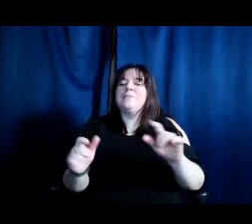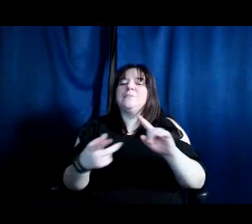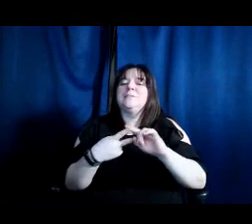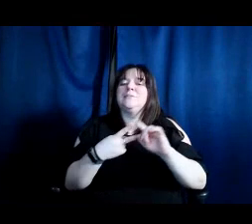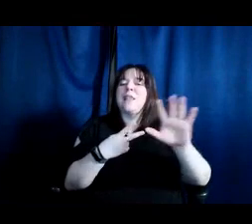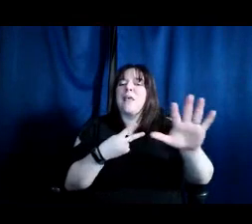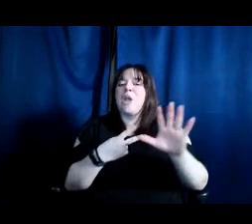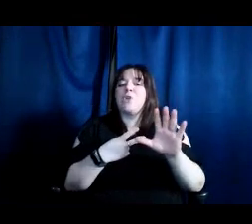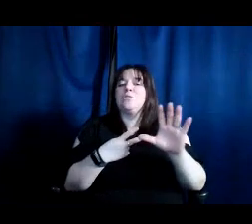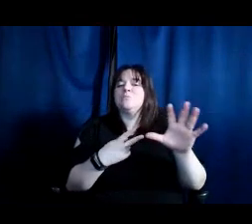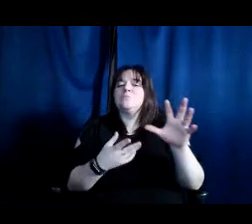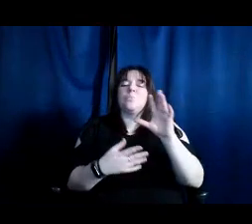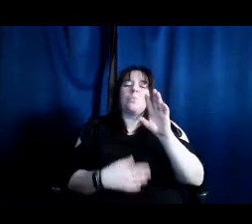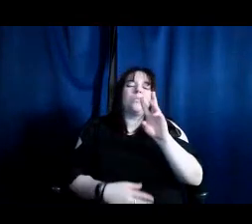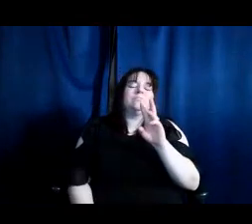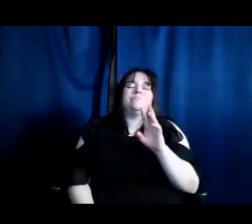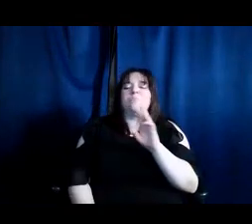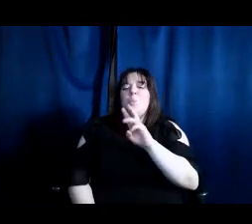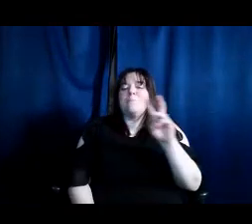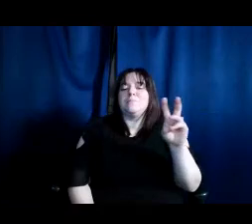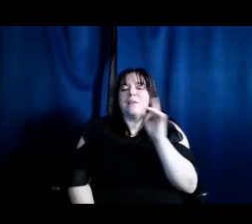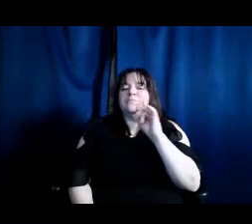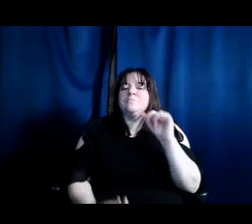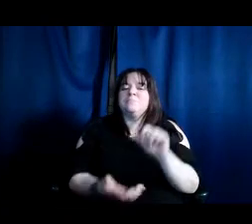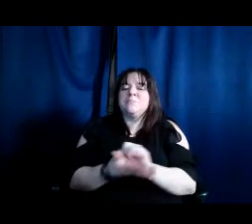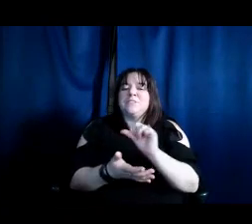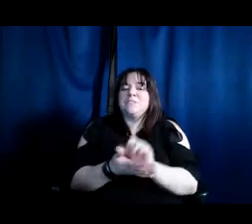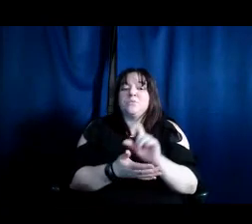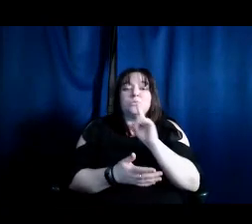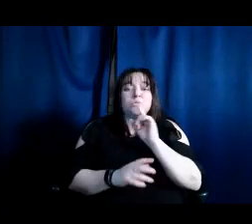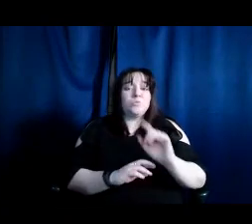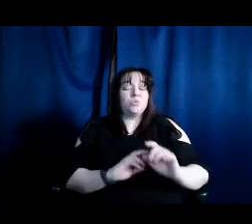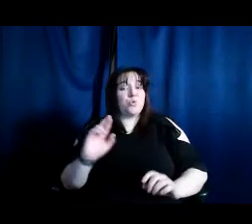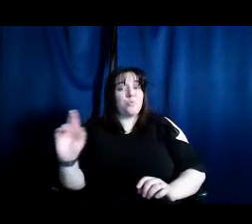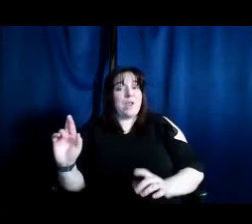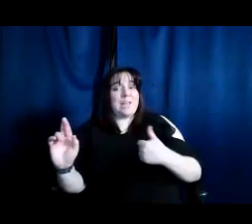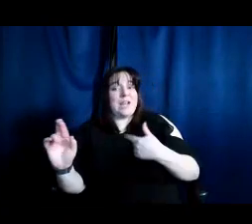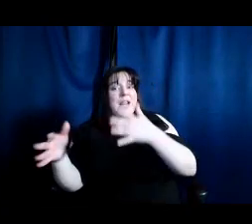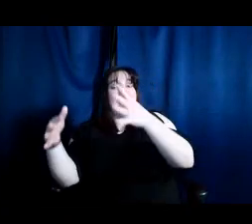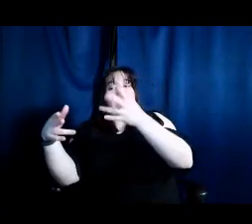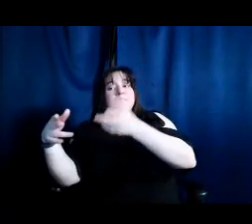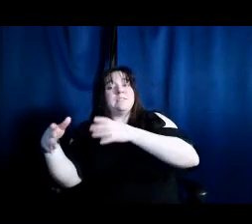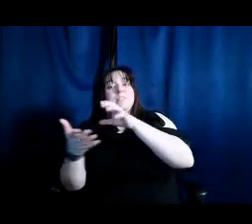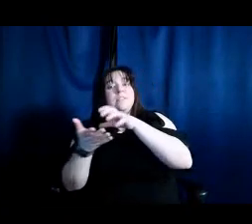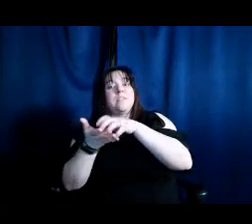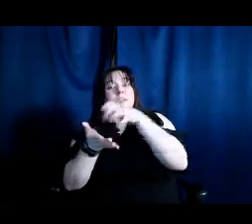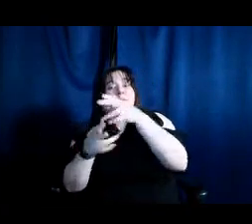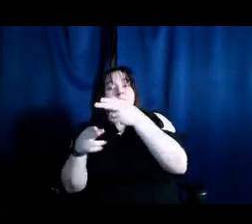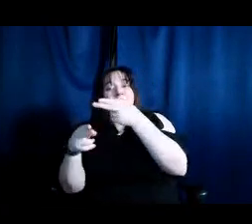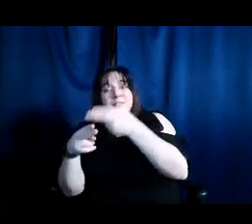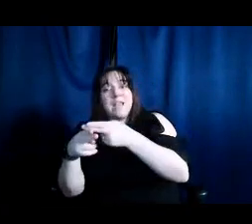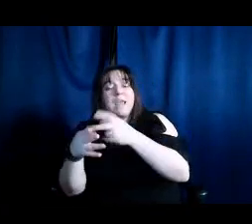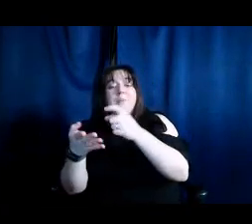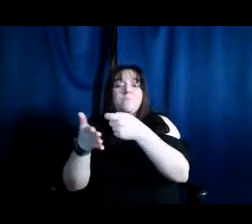the left. And to the right, it has the cupcake name, purchase price, and description. So let's zoom